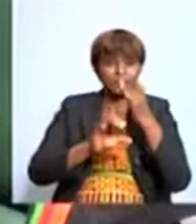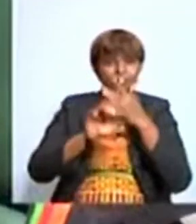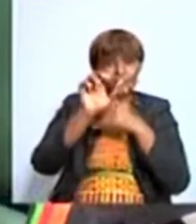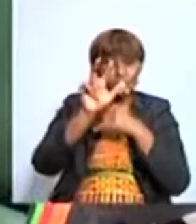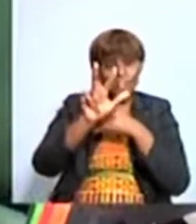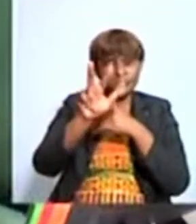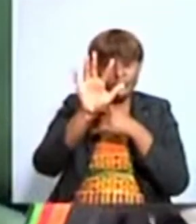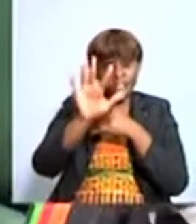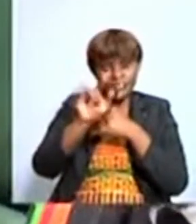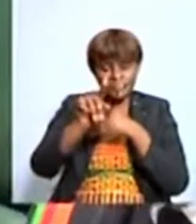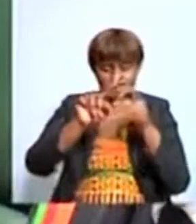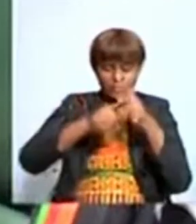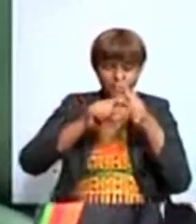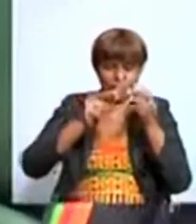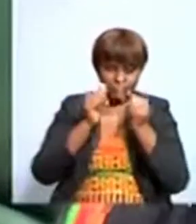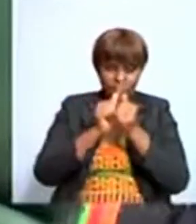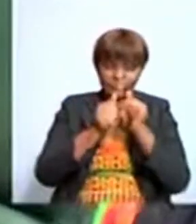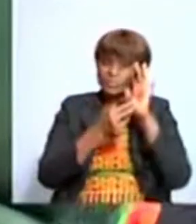35, initiation of